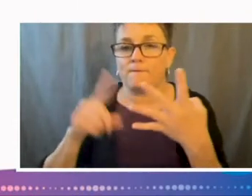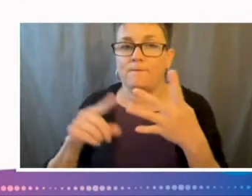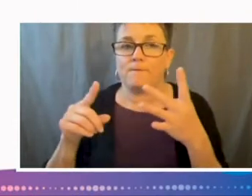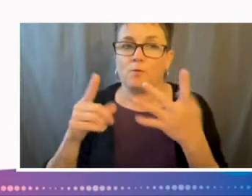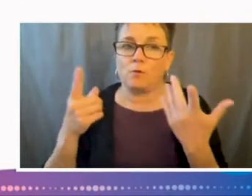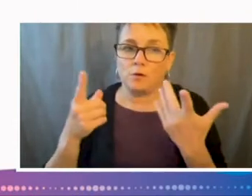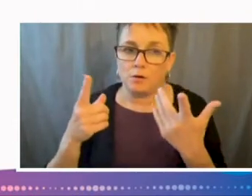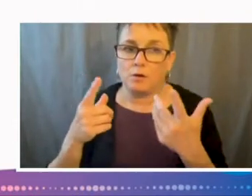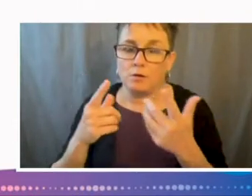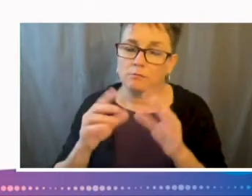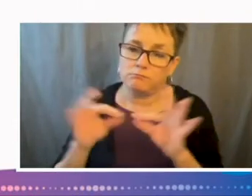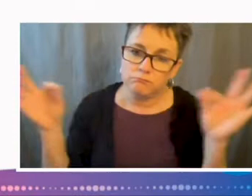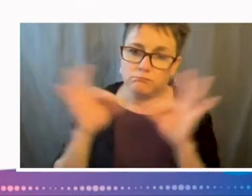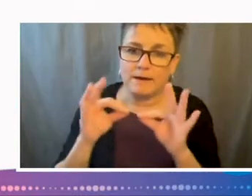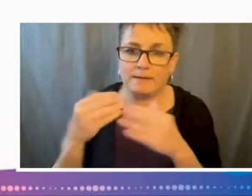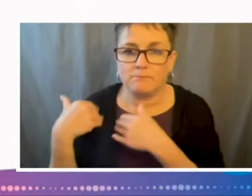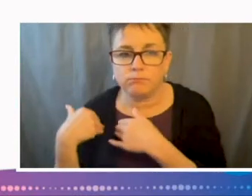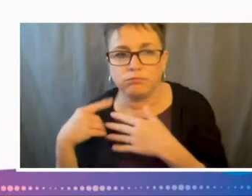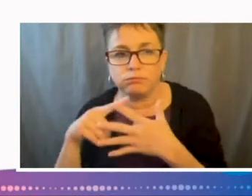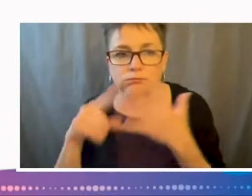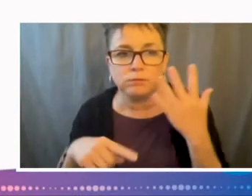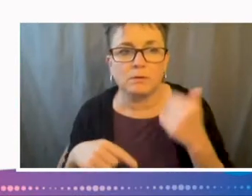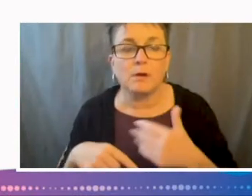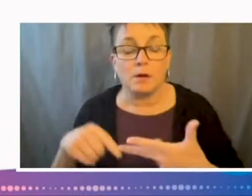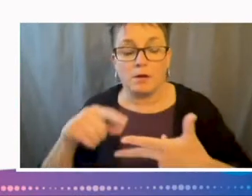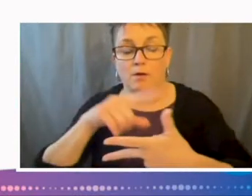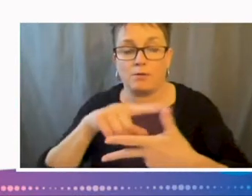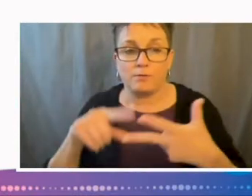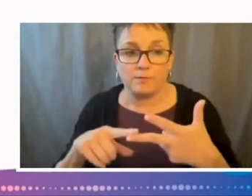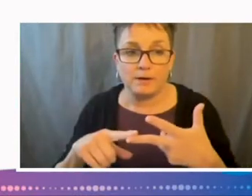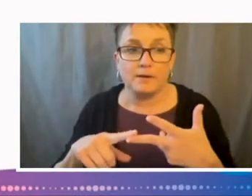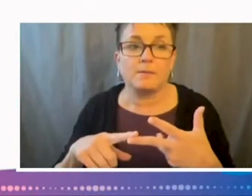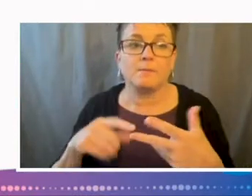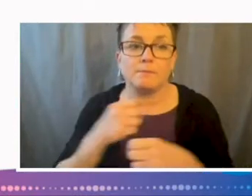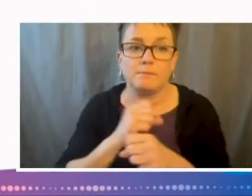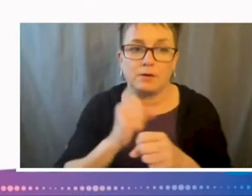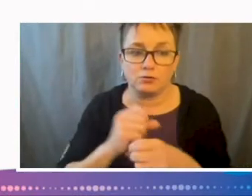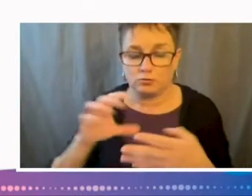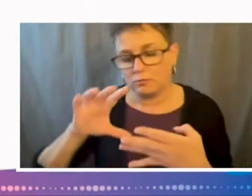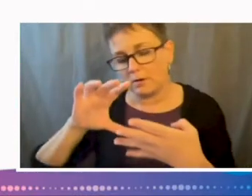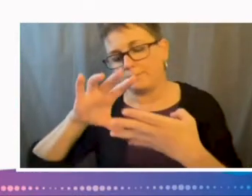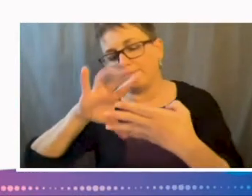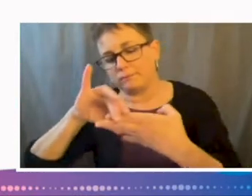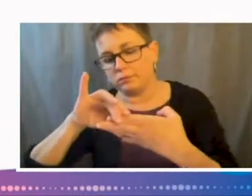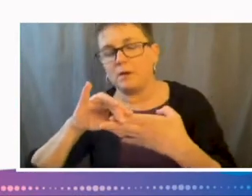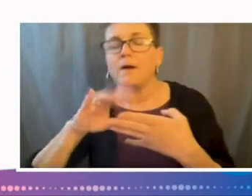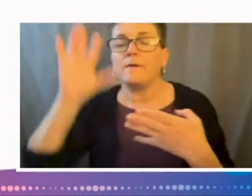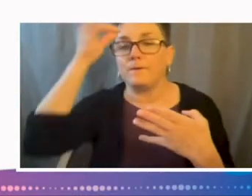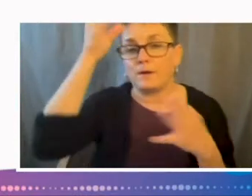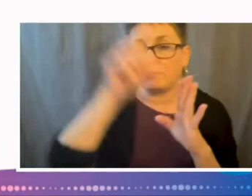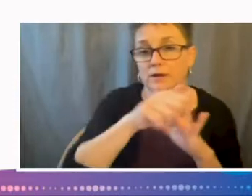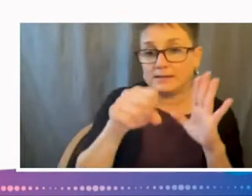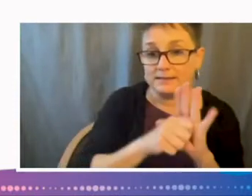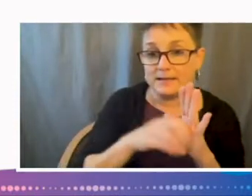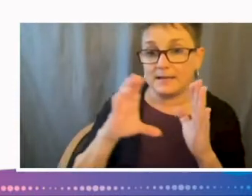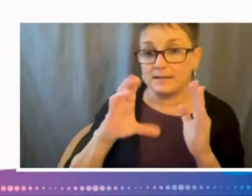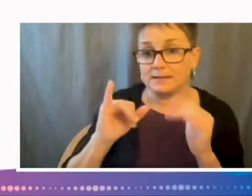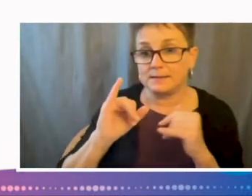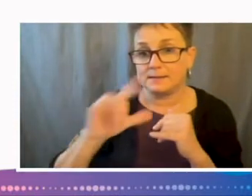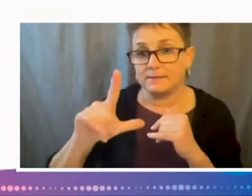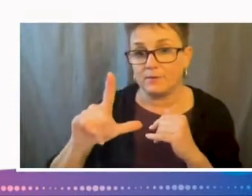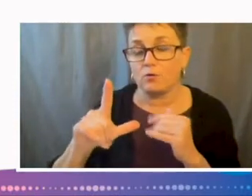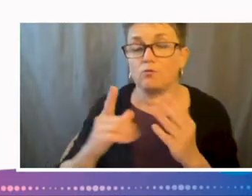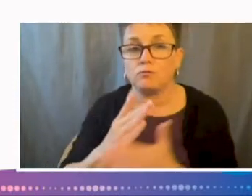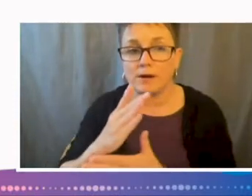have responsibilities for ensuring federal and state civil rights. The Office of Business Development